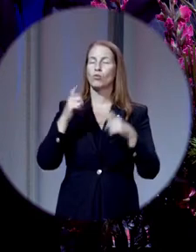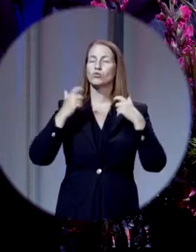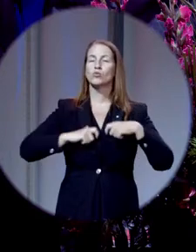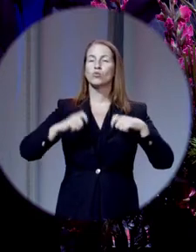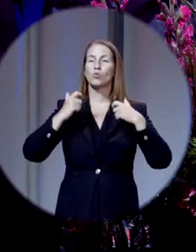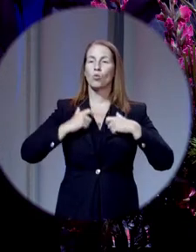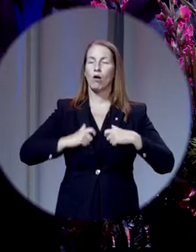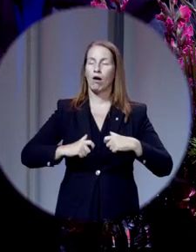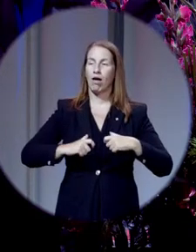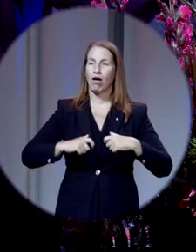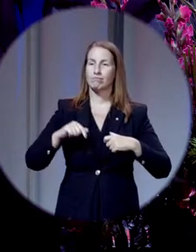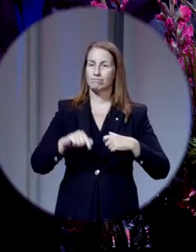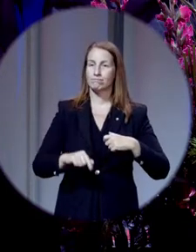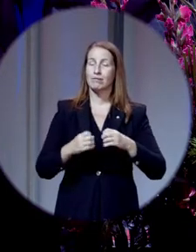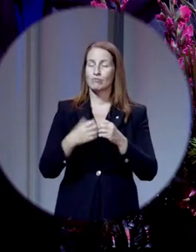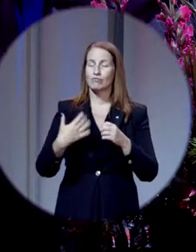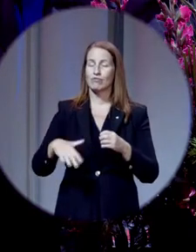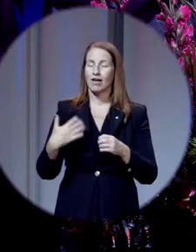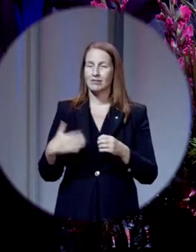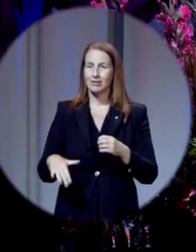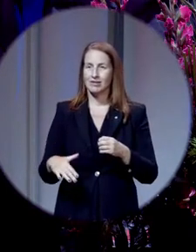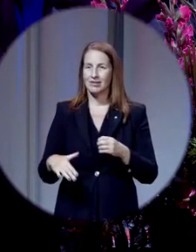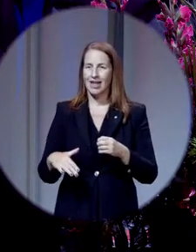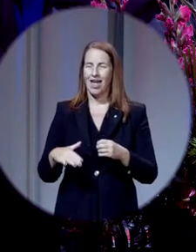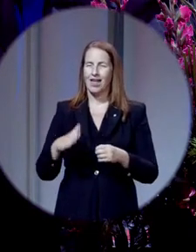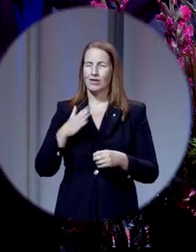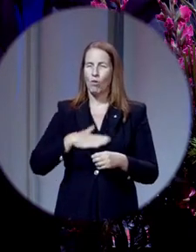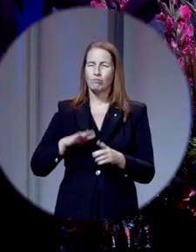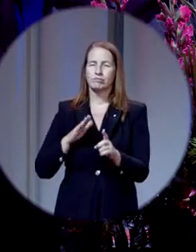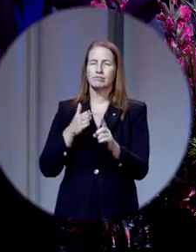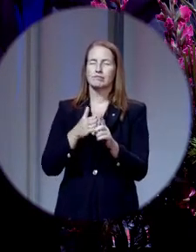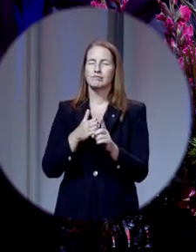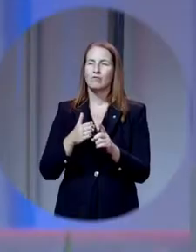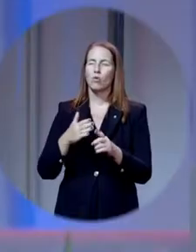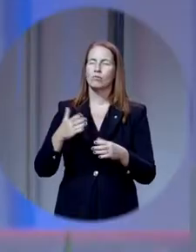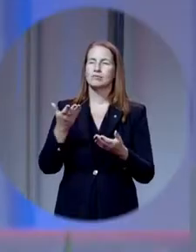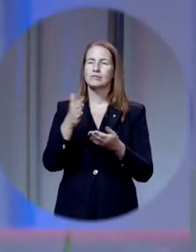justice has been at the forefront of an energetic working life.